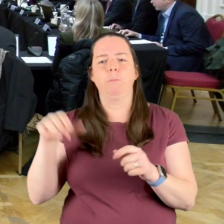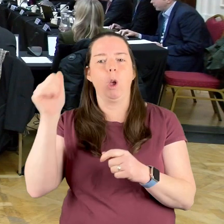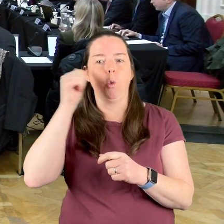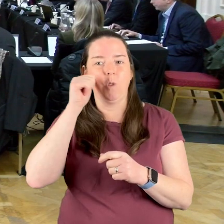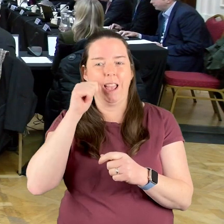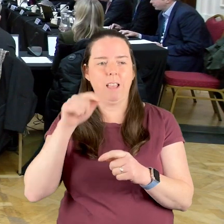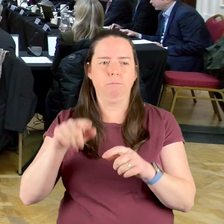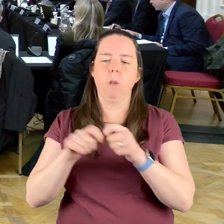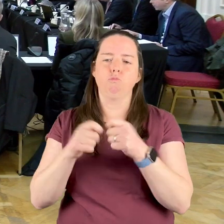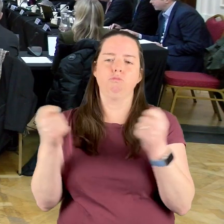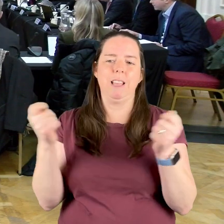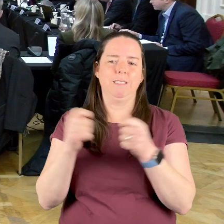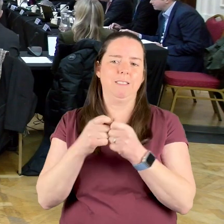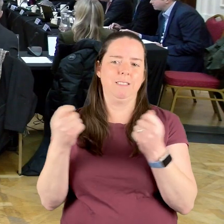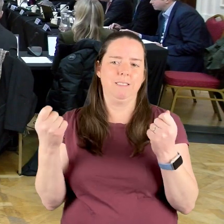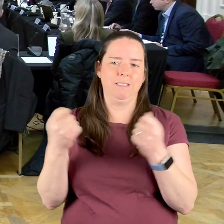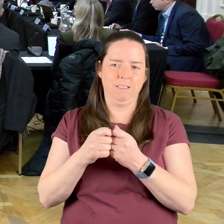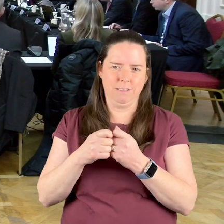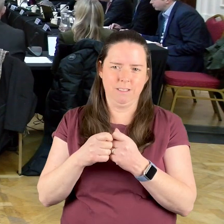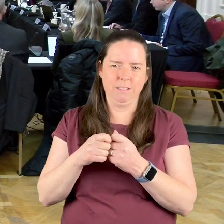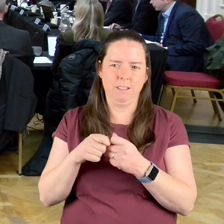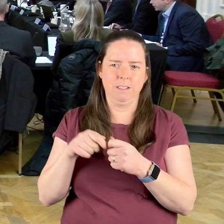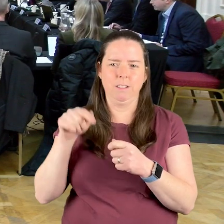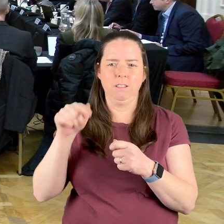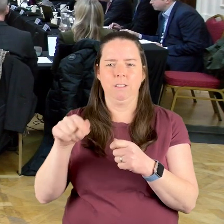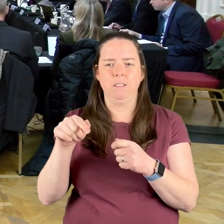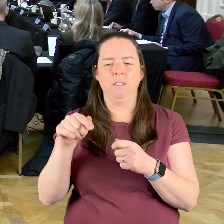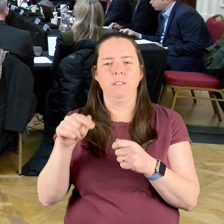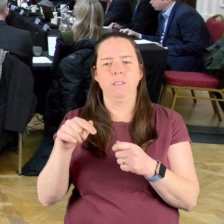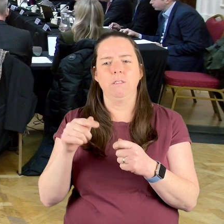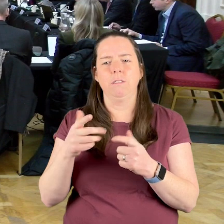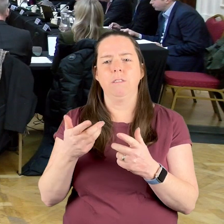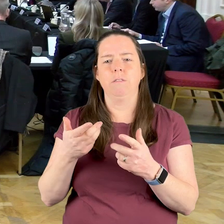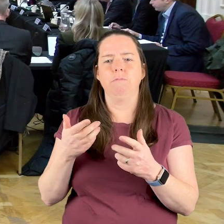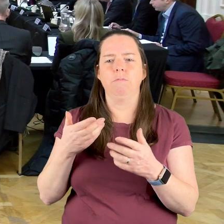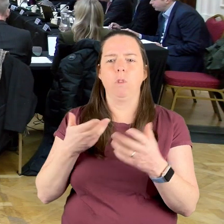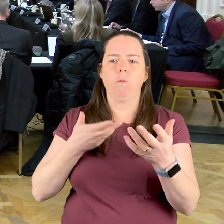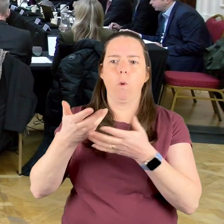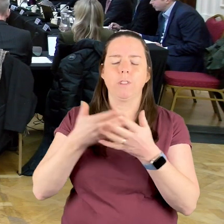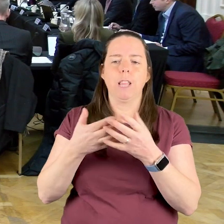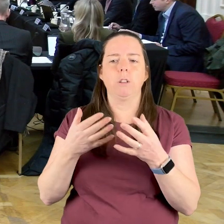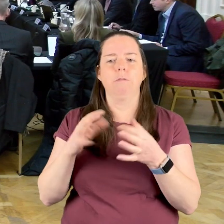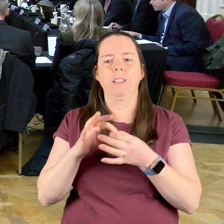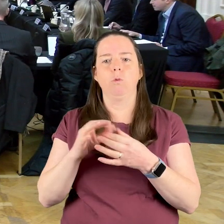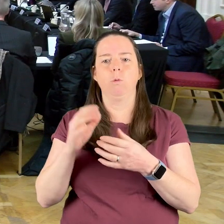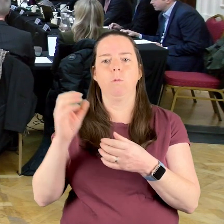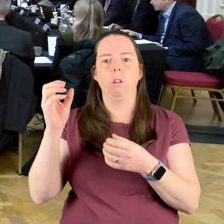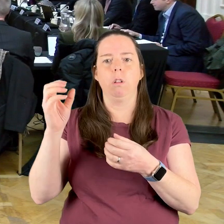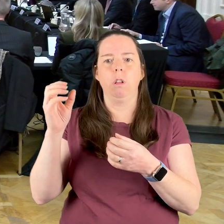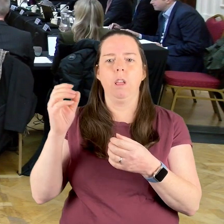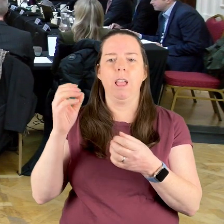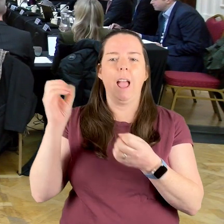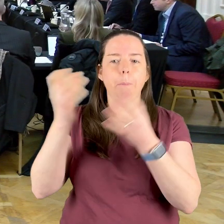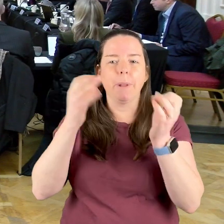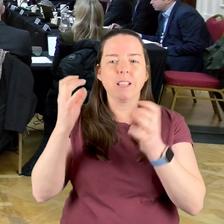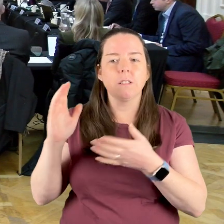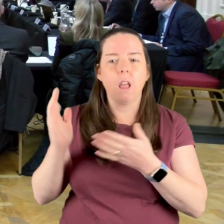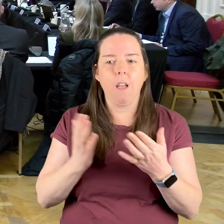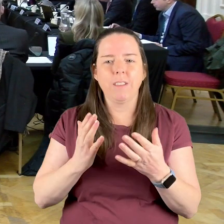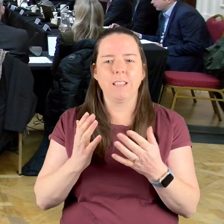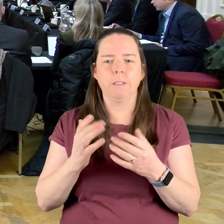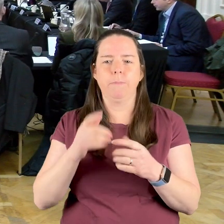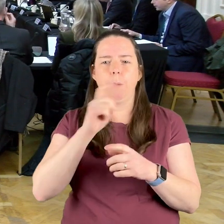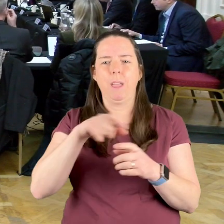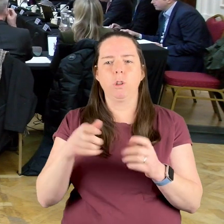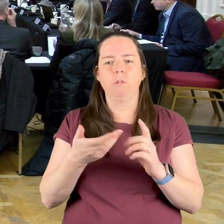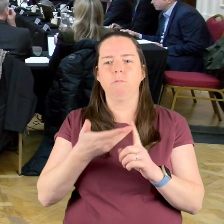People will also be aware, because this was in the press, about conversations with the London Ambulance Service about handing